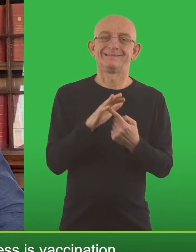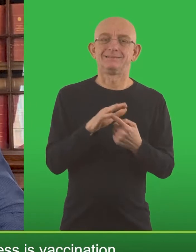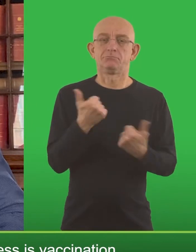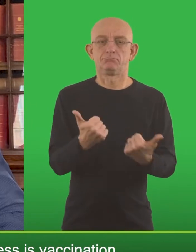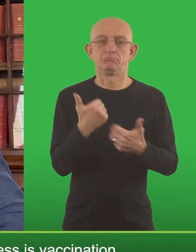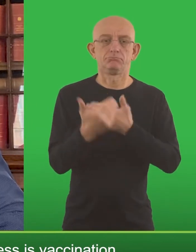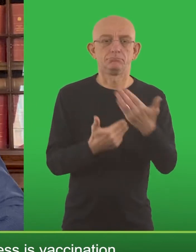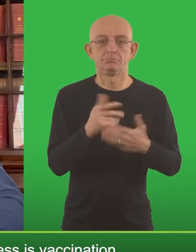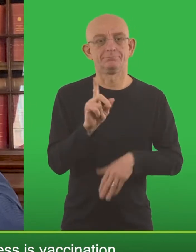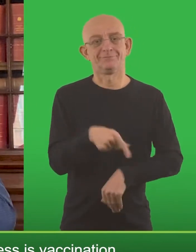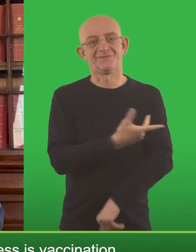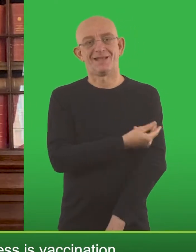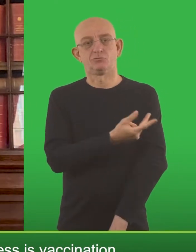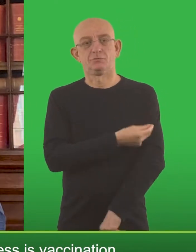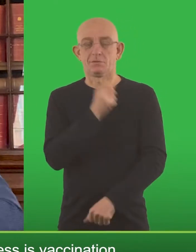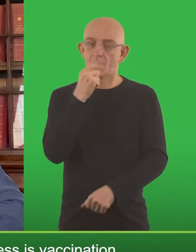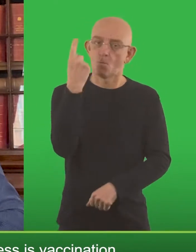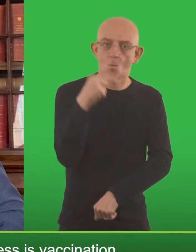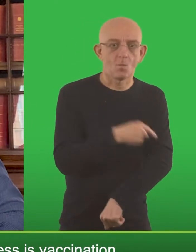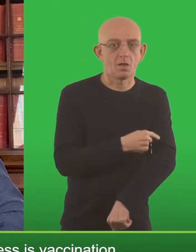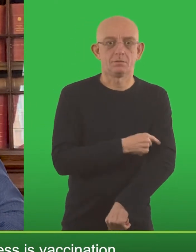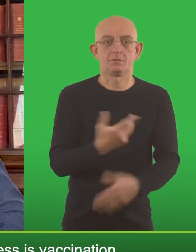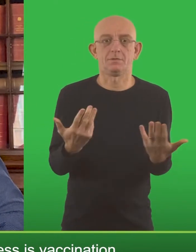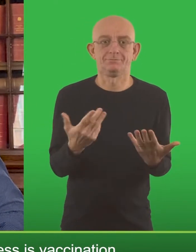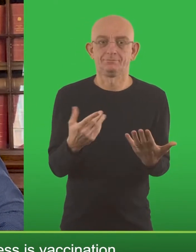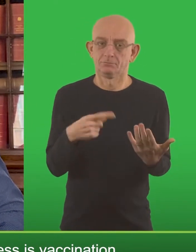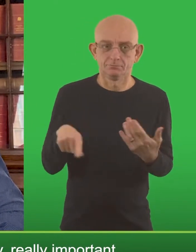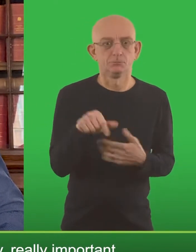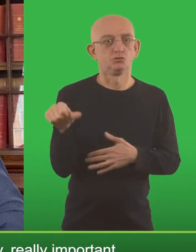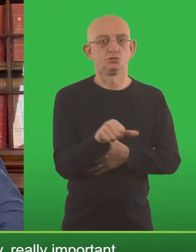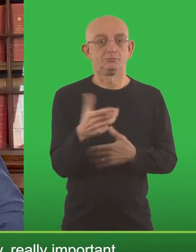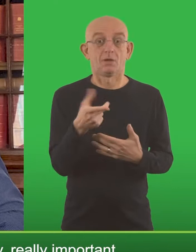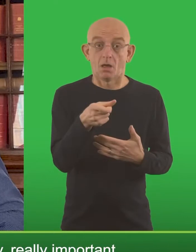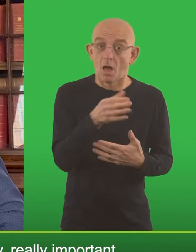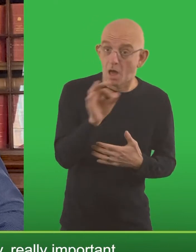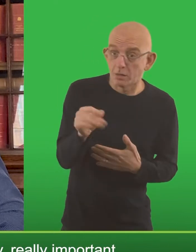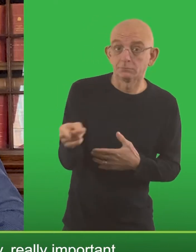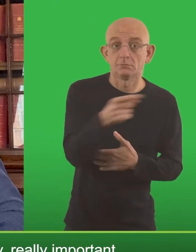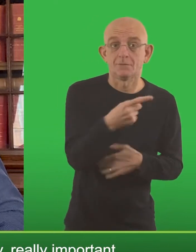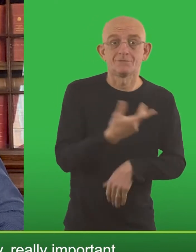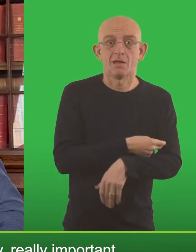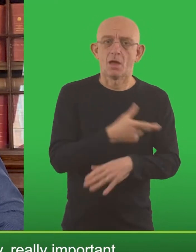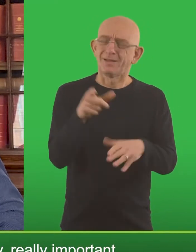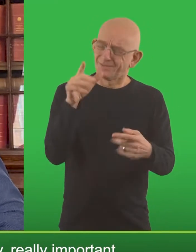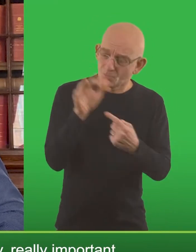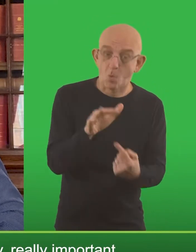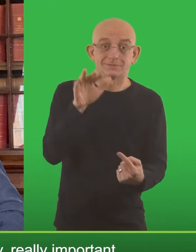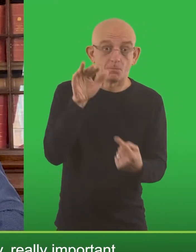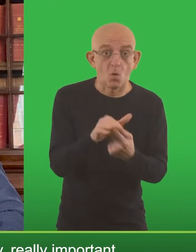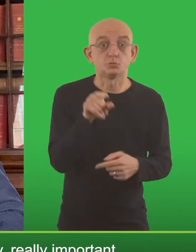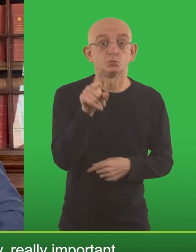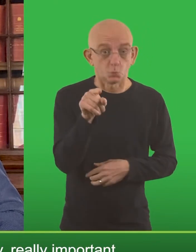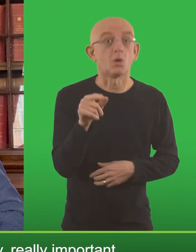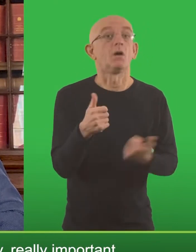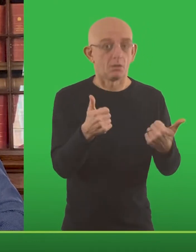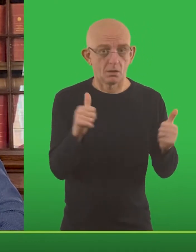The key to successful continued progress is vaccination. If you are offered the vaccine, it's really, really important that you